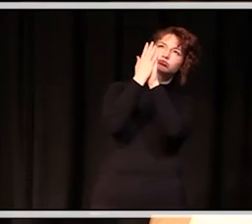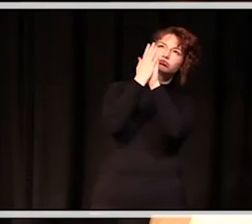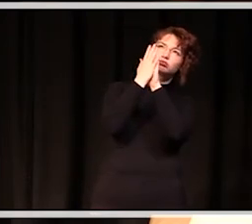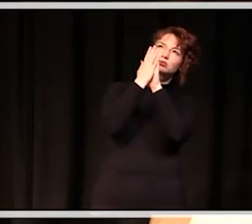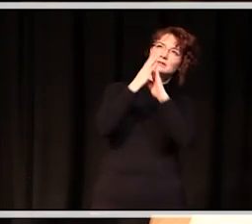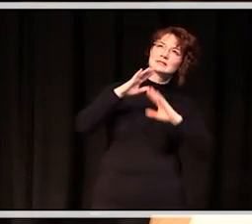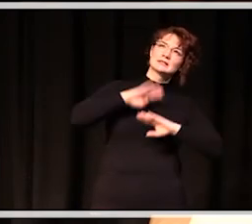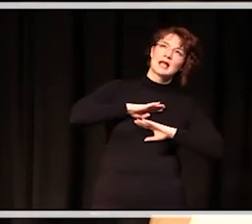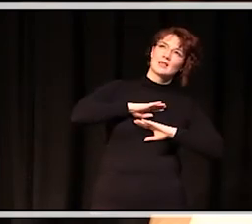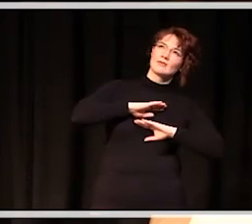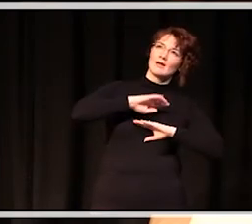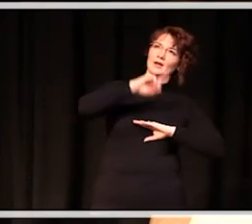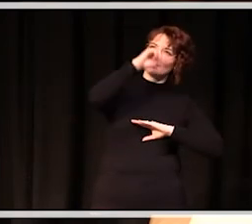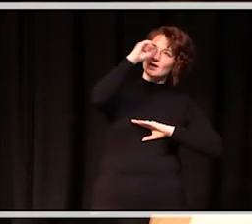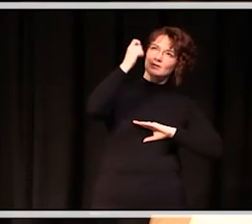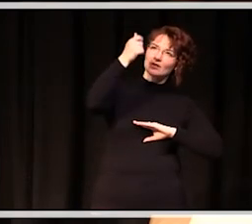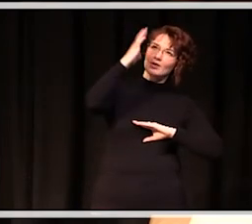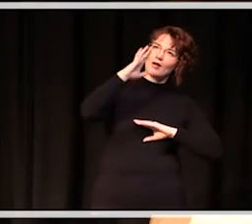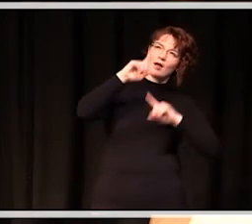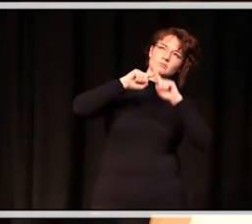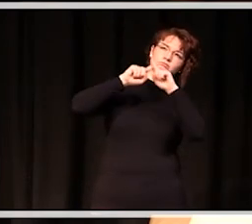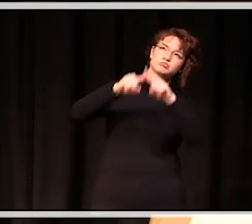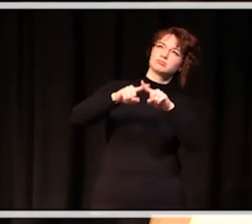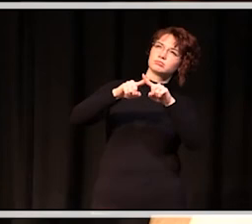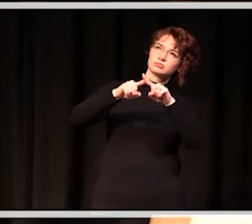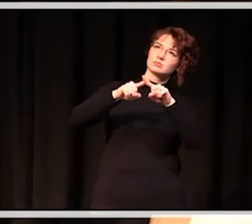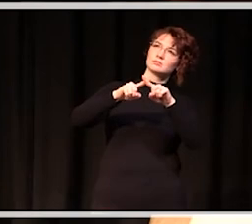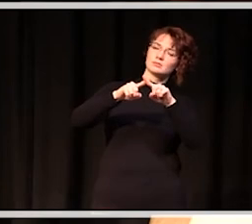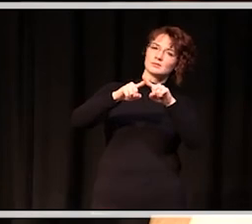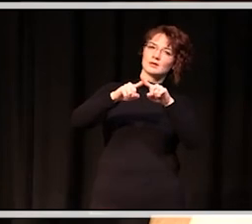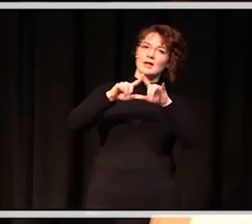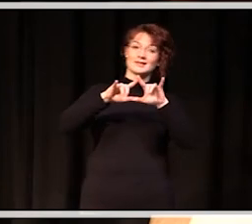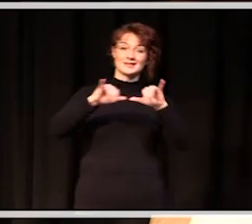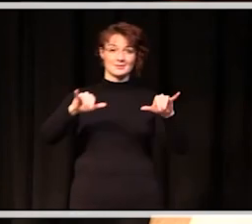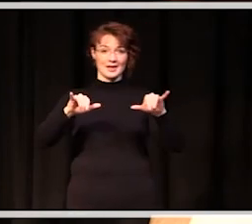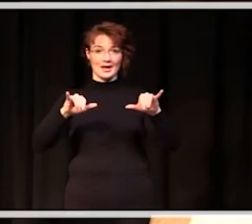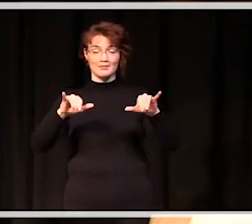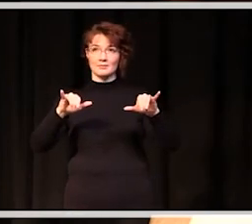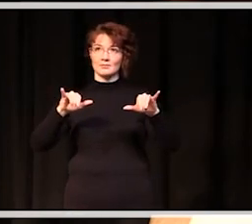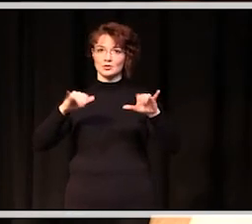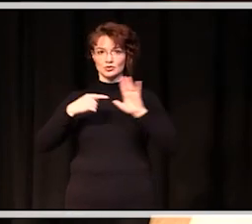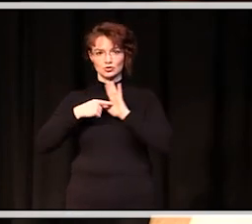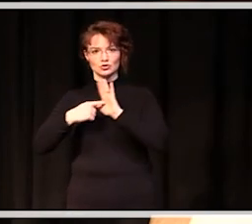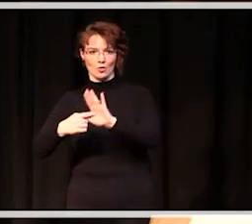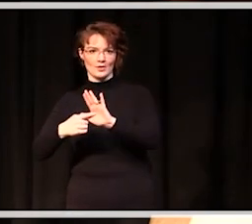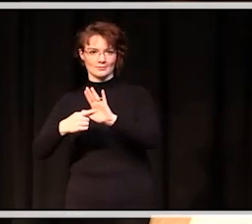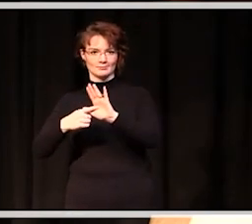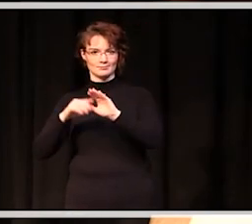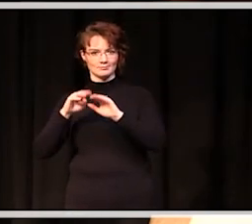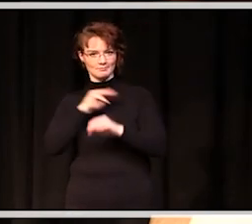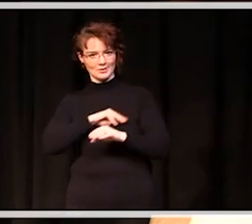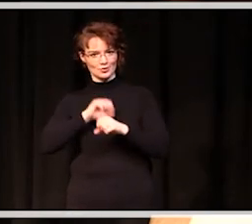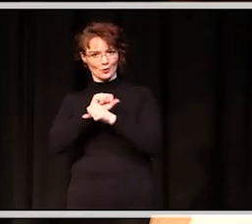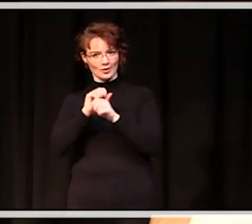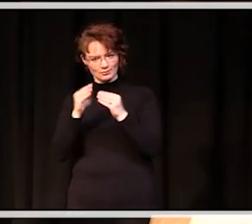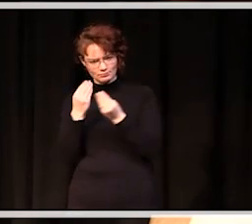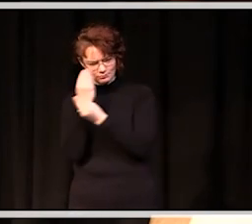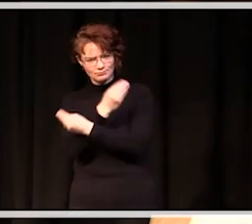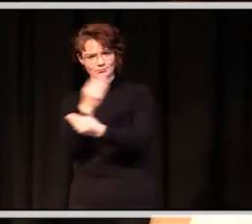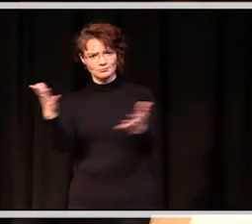satisfied, content in all that God has for us, and then living out the missional life that God has for